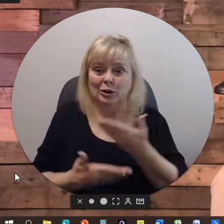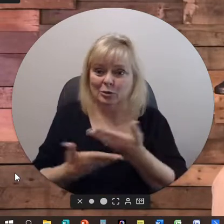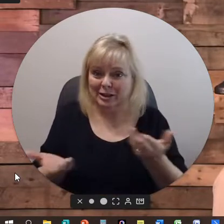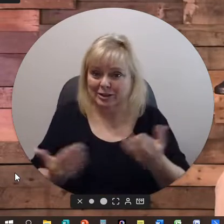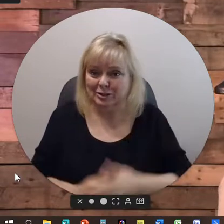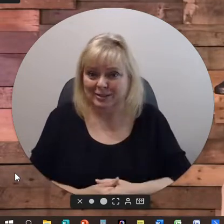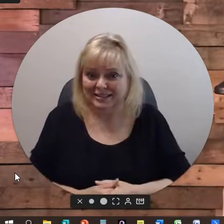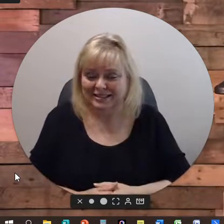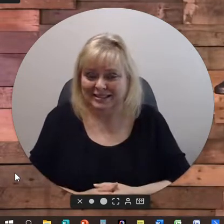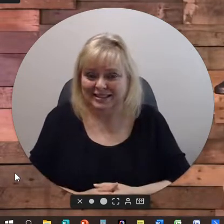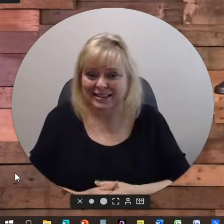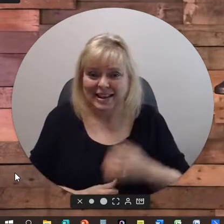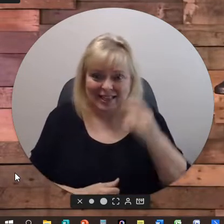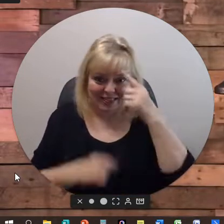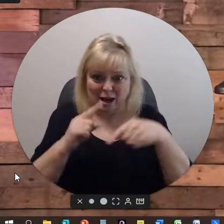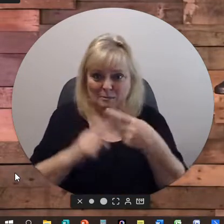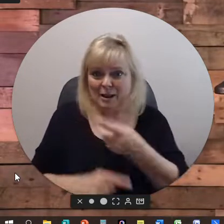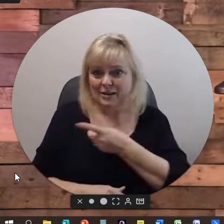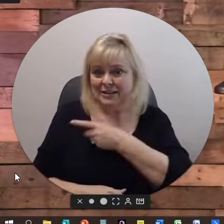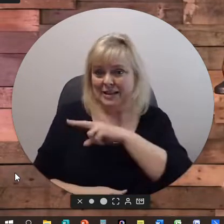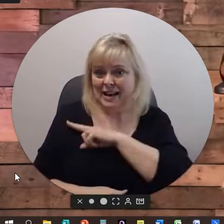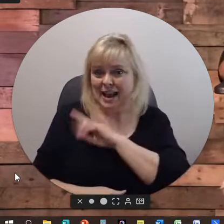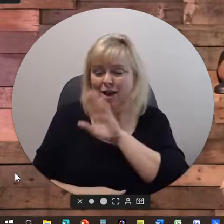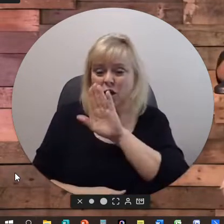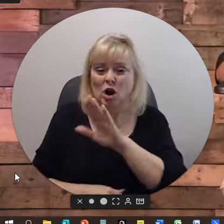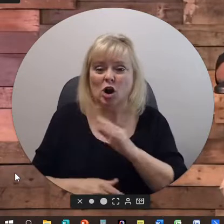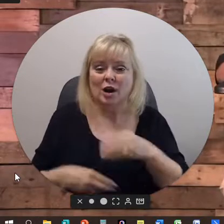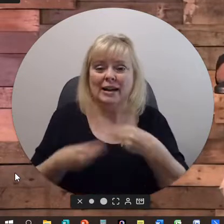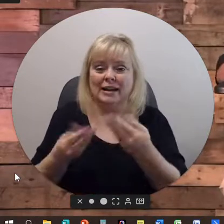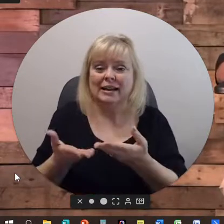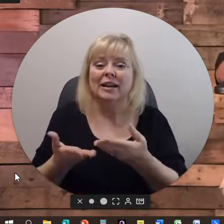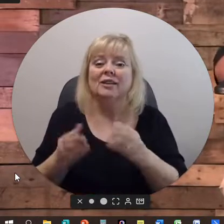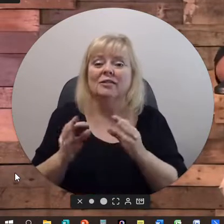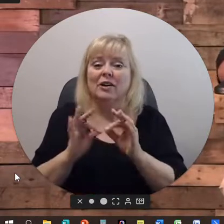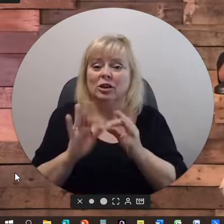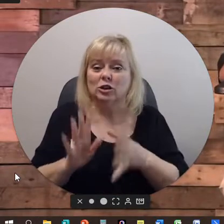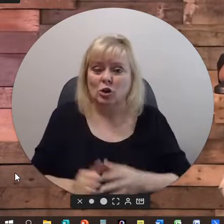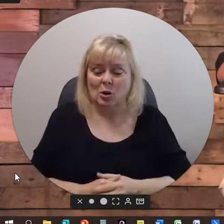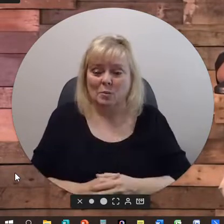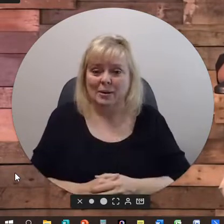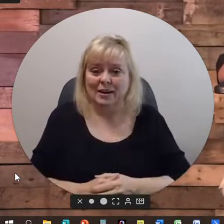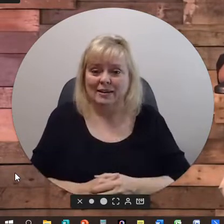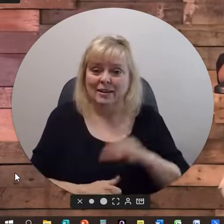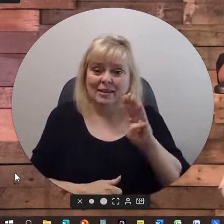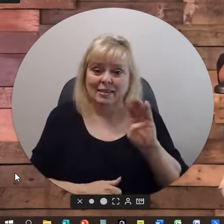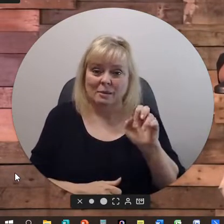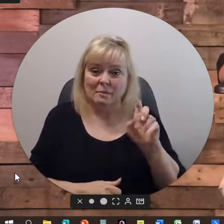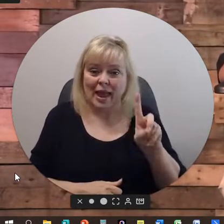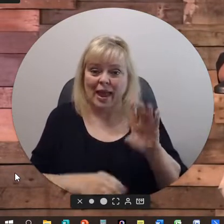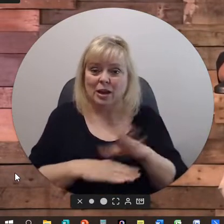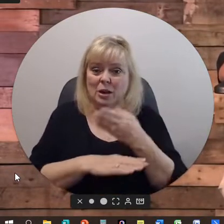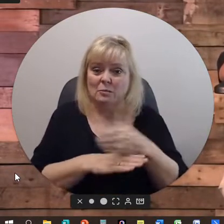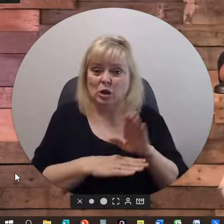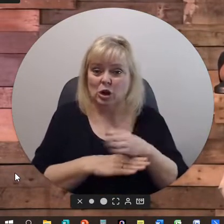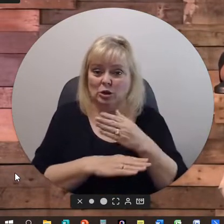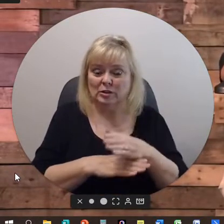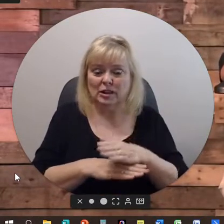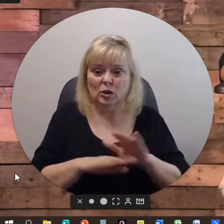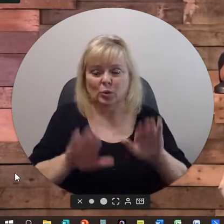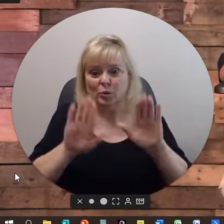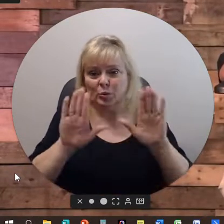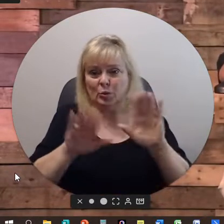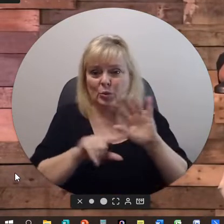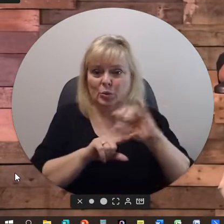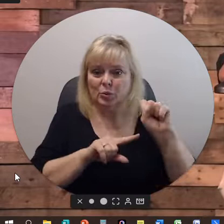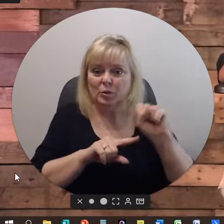and her gift of interpreting. Think about the band's gifts of their remarkable musical talents.